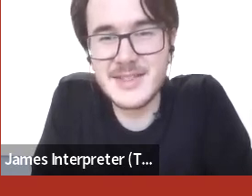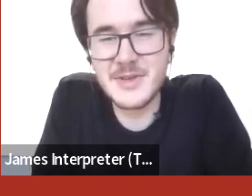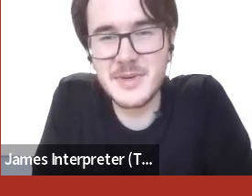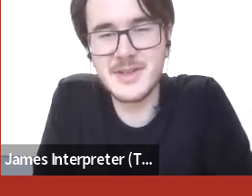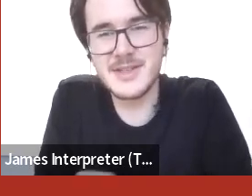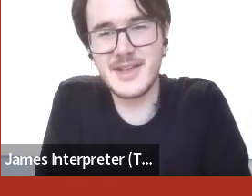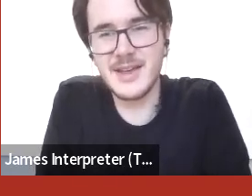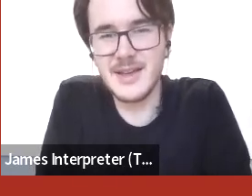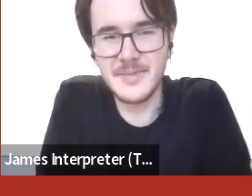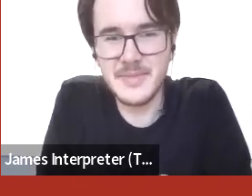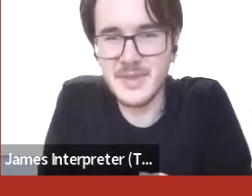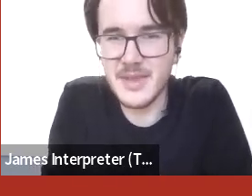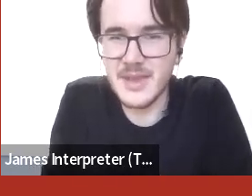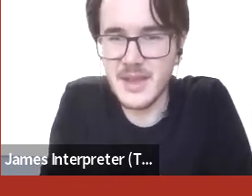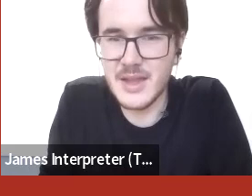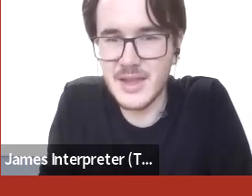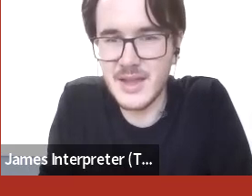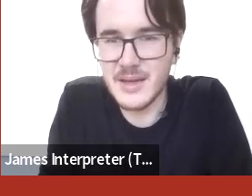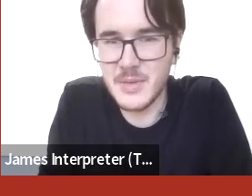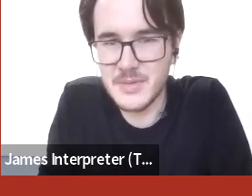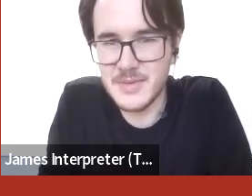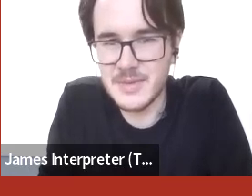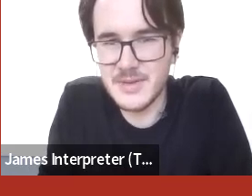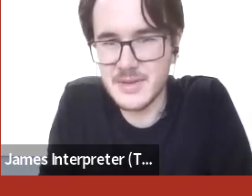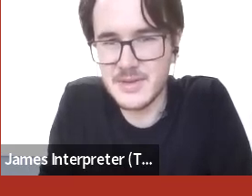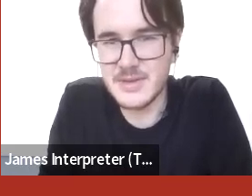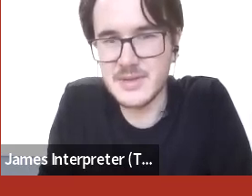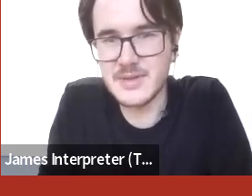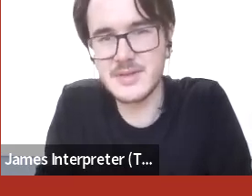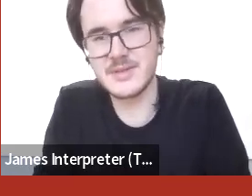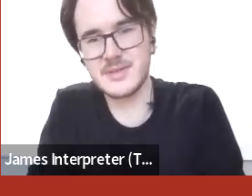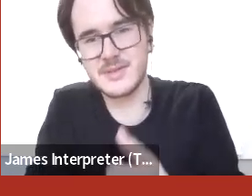Anybody else? What about oh,